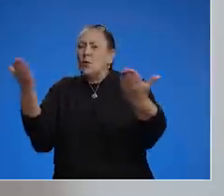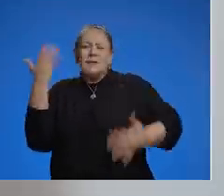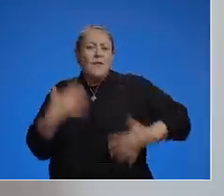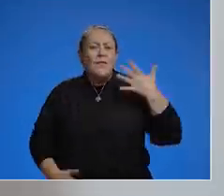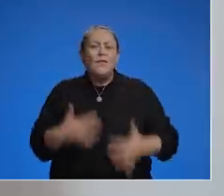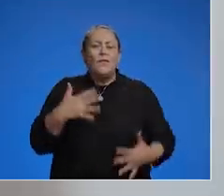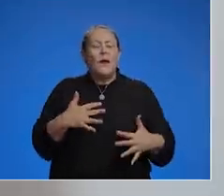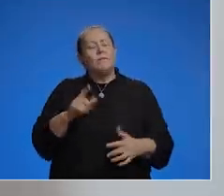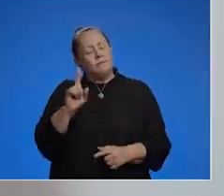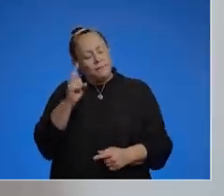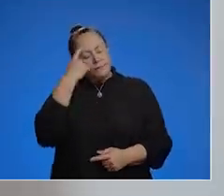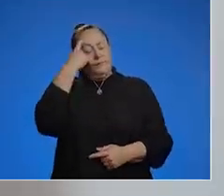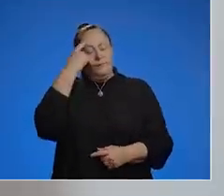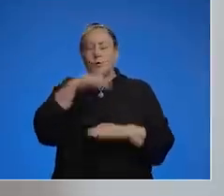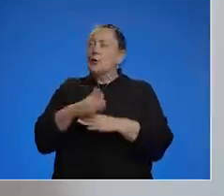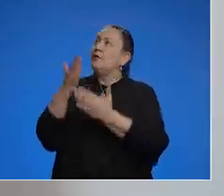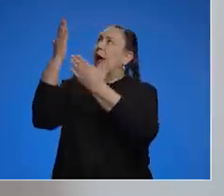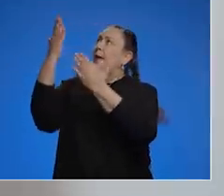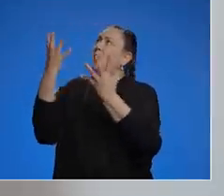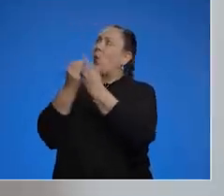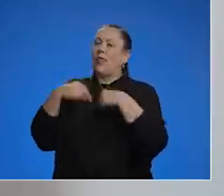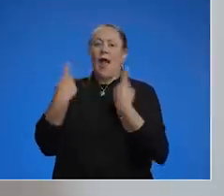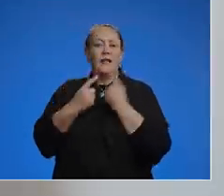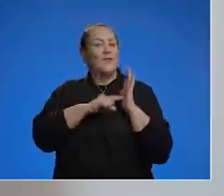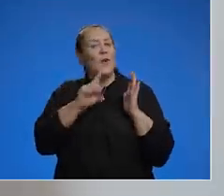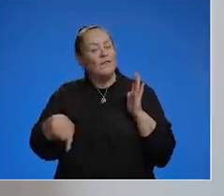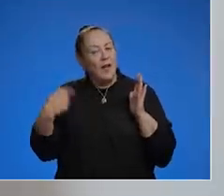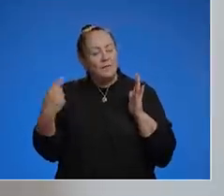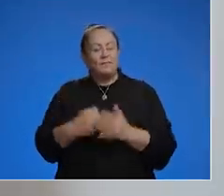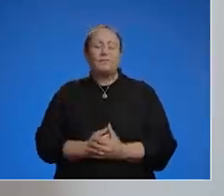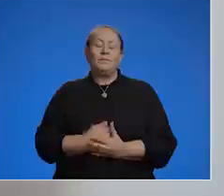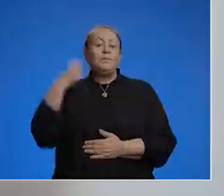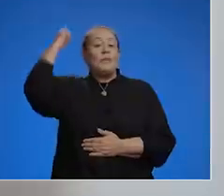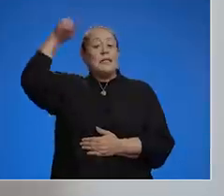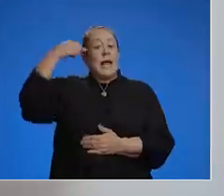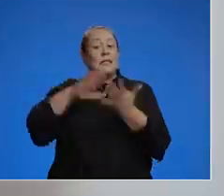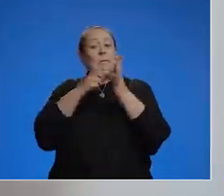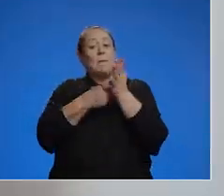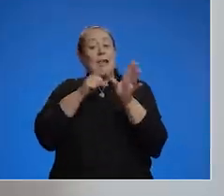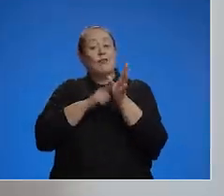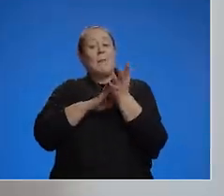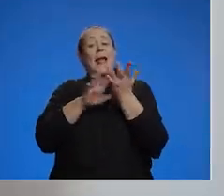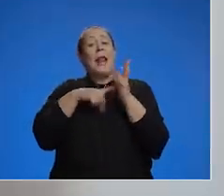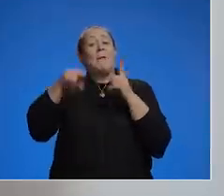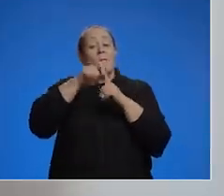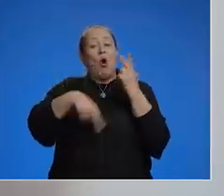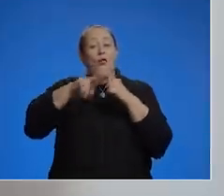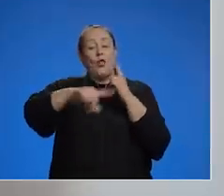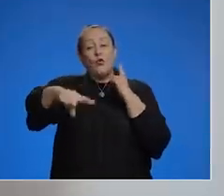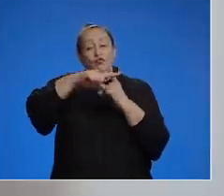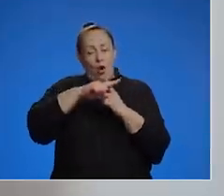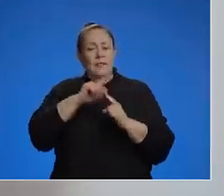calls us to be with him forever. Saint Mary MacKillop of the Cross said, "We are but